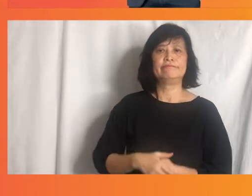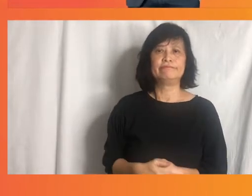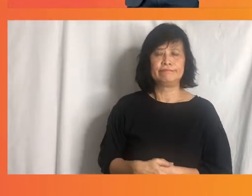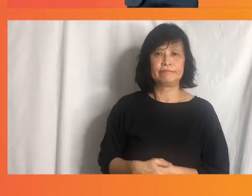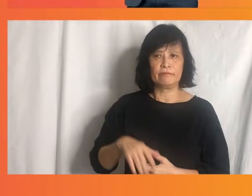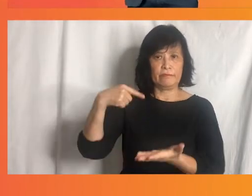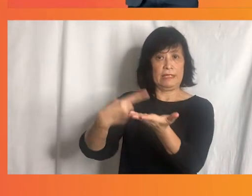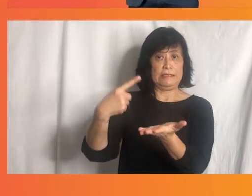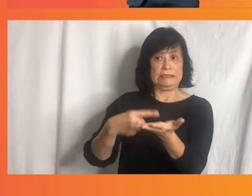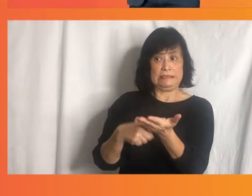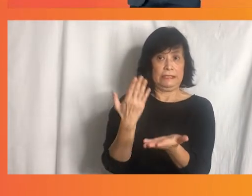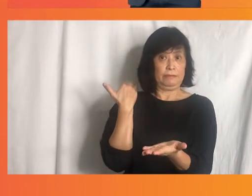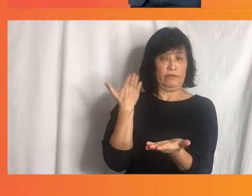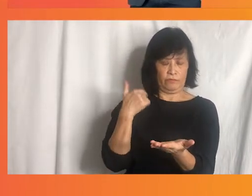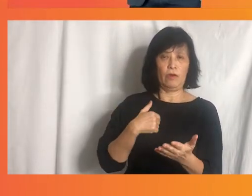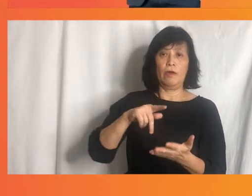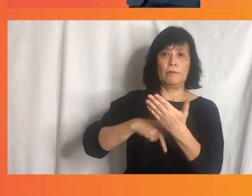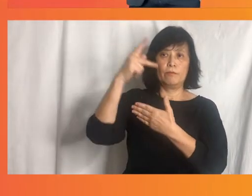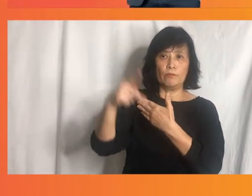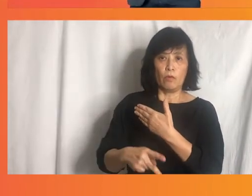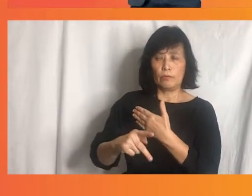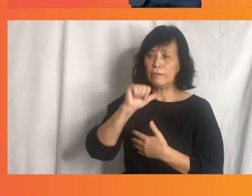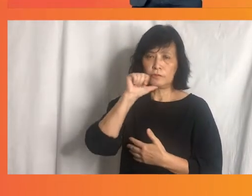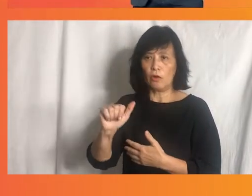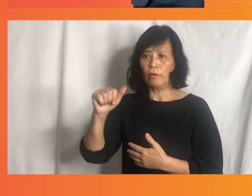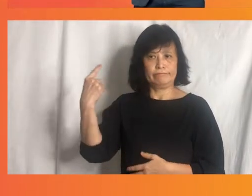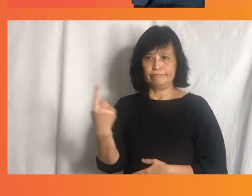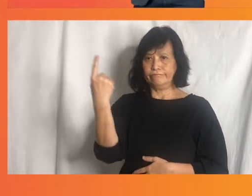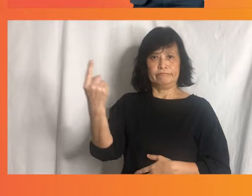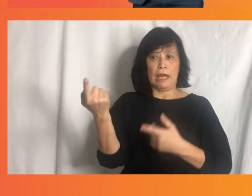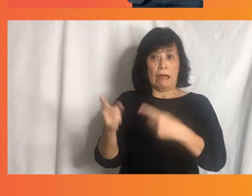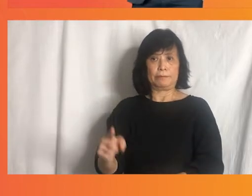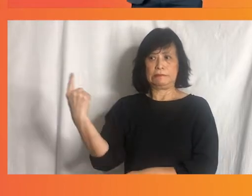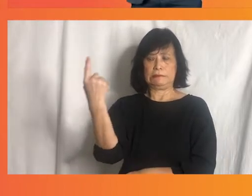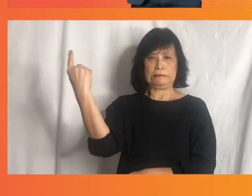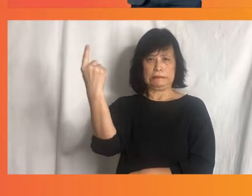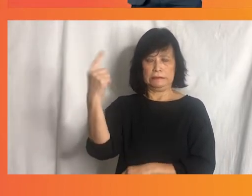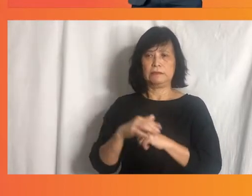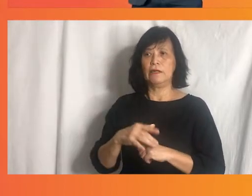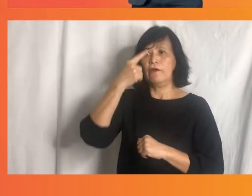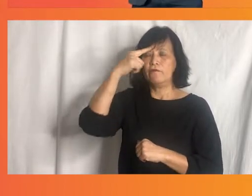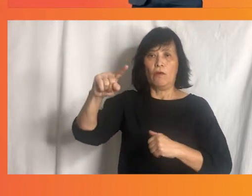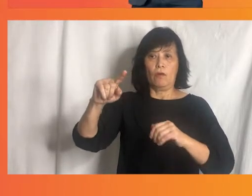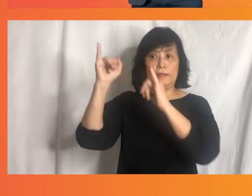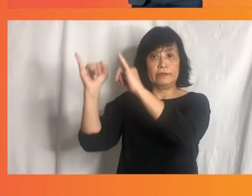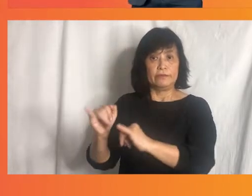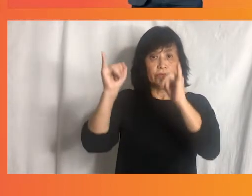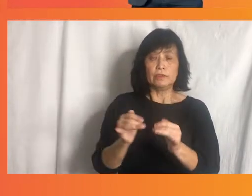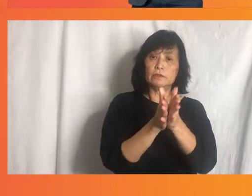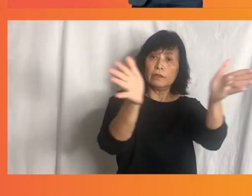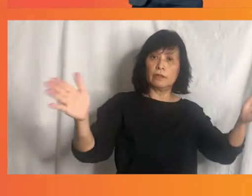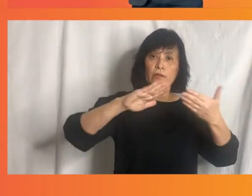Now, as discussed earlier, programs shouldn't be happening in isolation. For individuals in the broader community, it is important